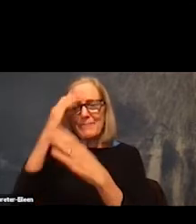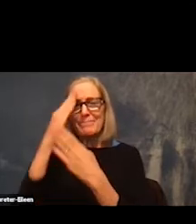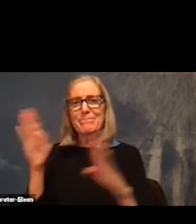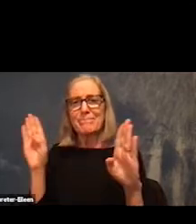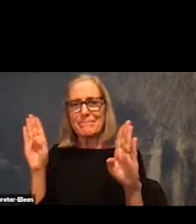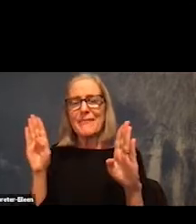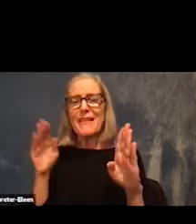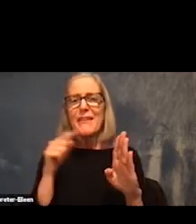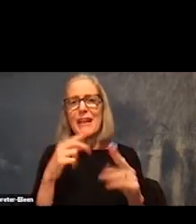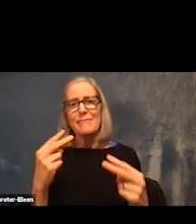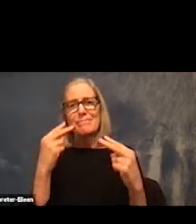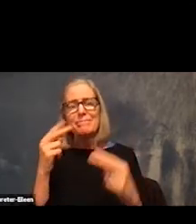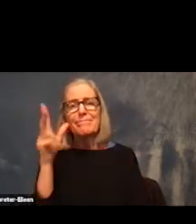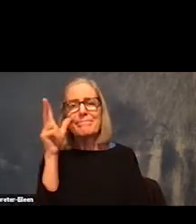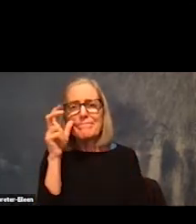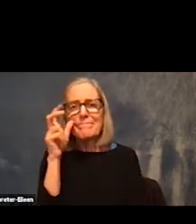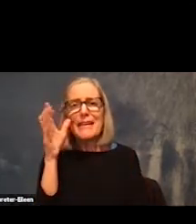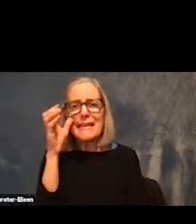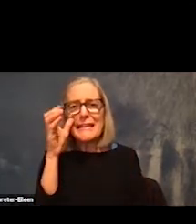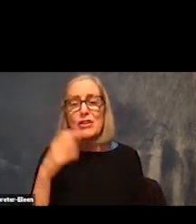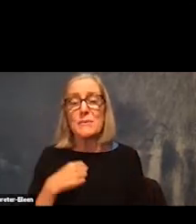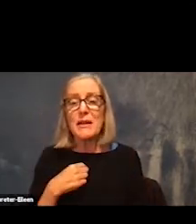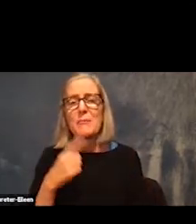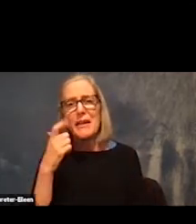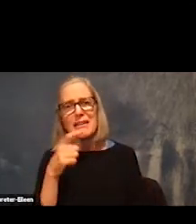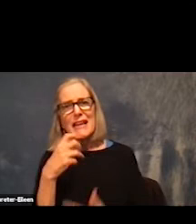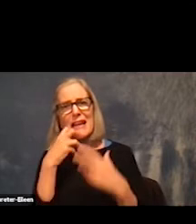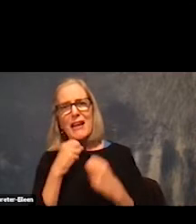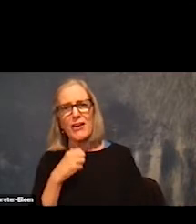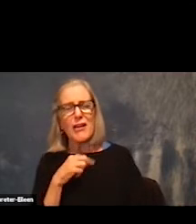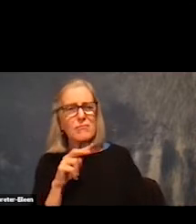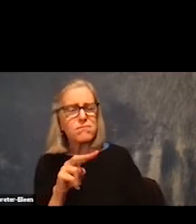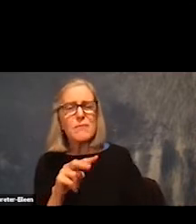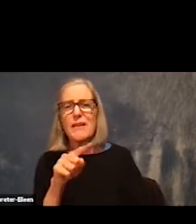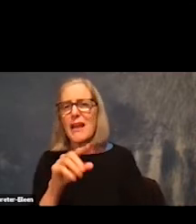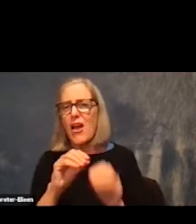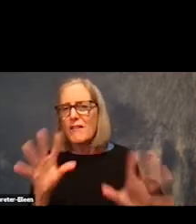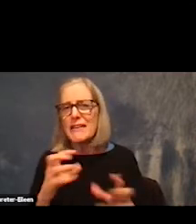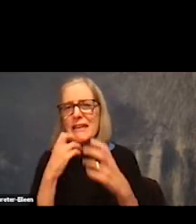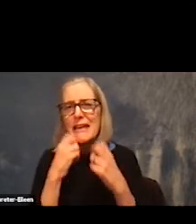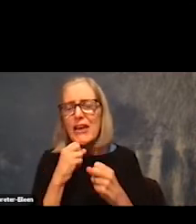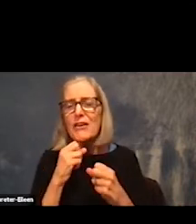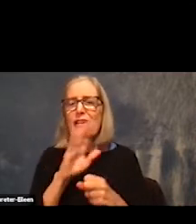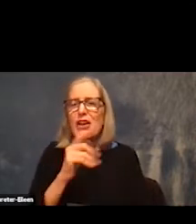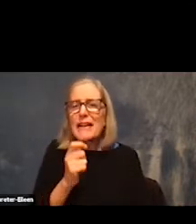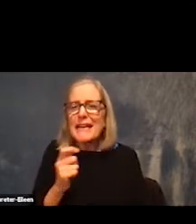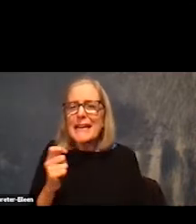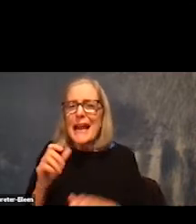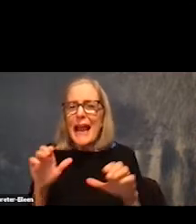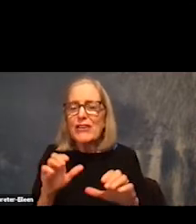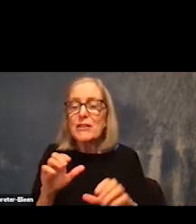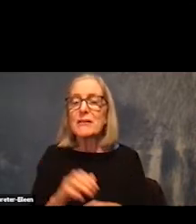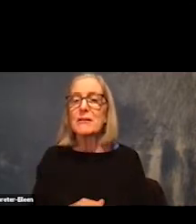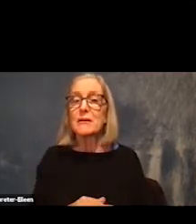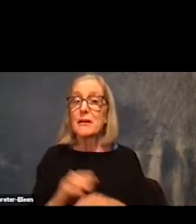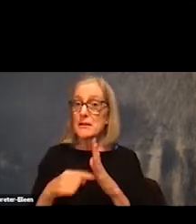cared. And I believe they did care. It was obvious in so many little actions they took. There were times when School B was